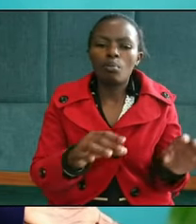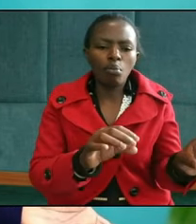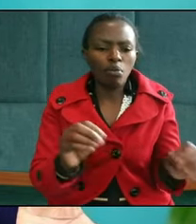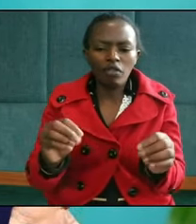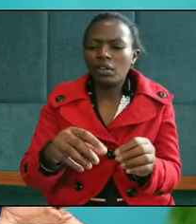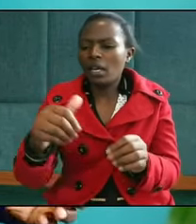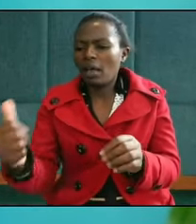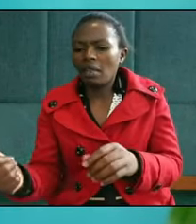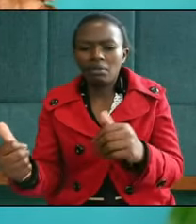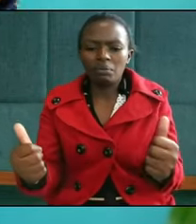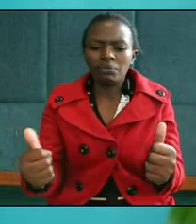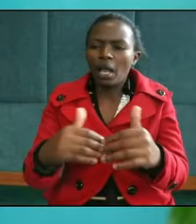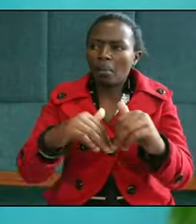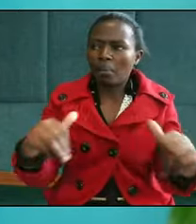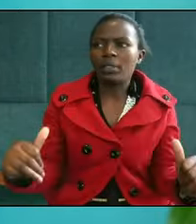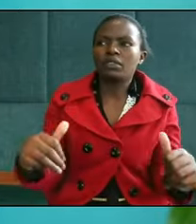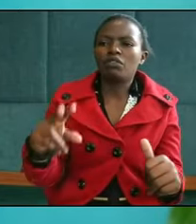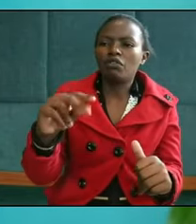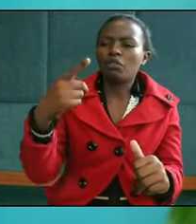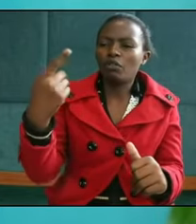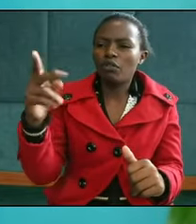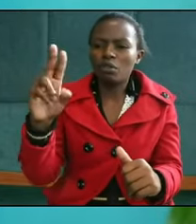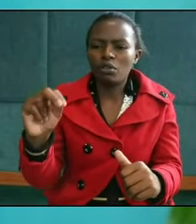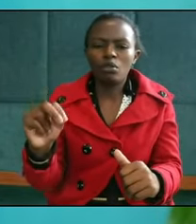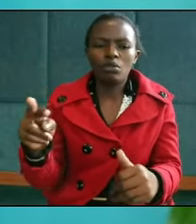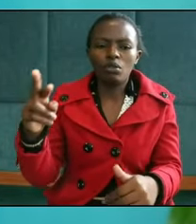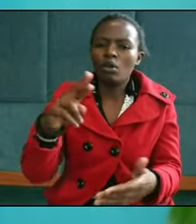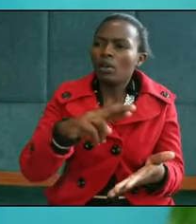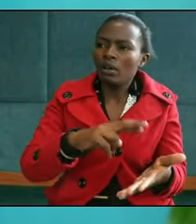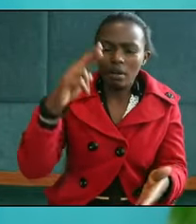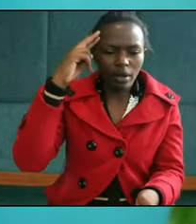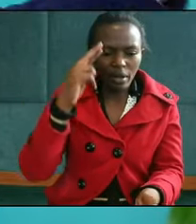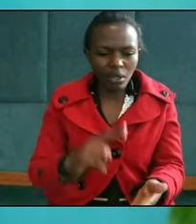no reason, for you don't understand, but people are